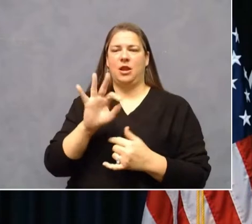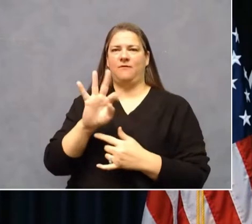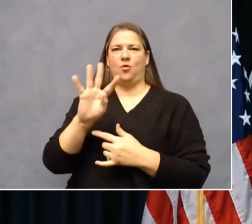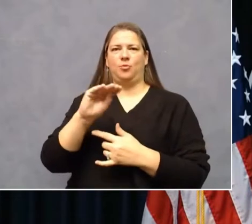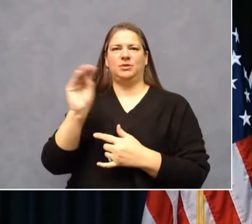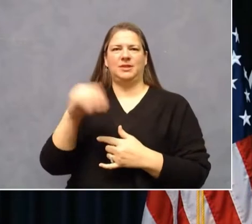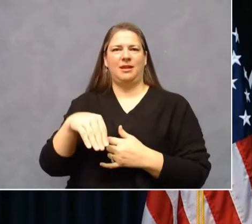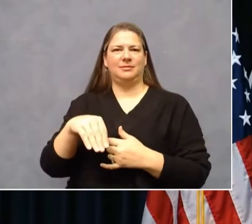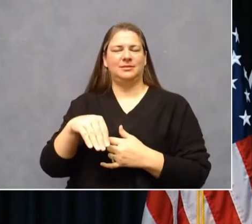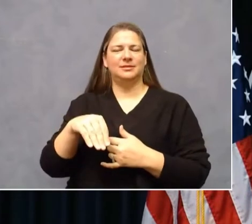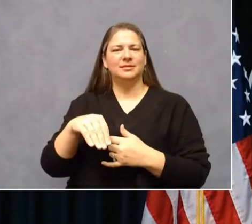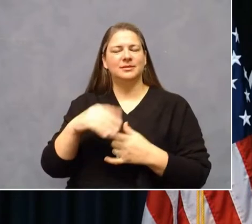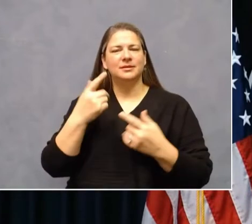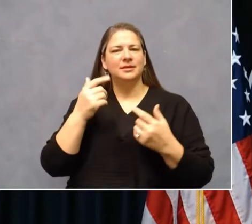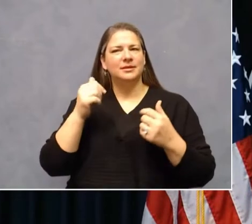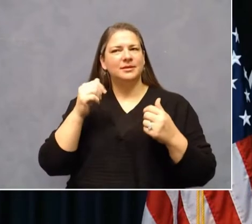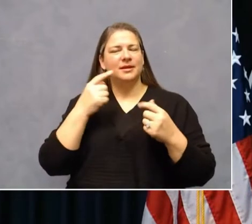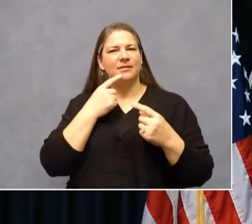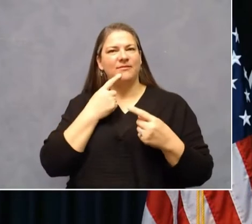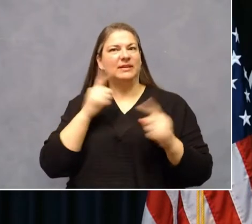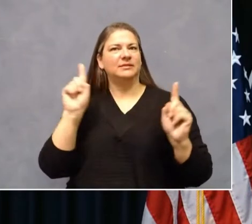There's light at the end of the tunnel.